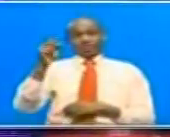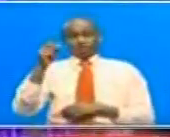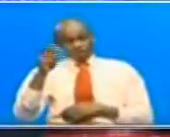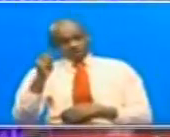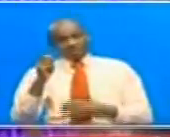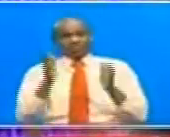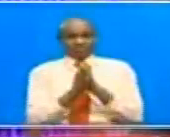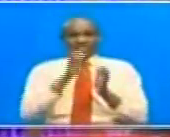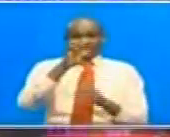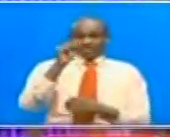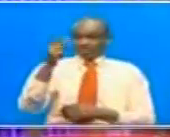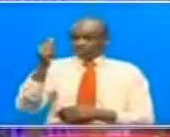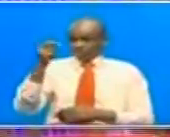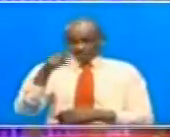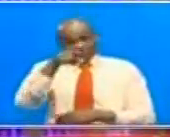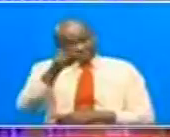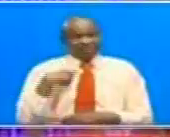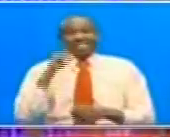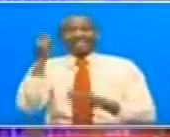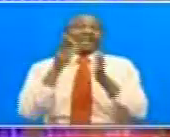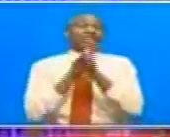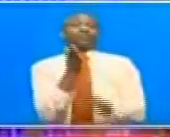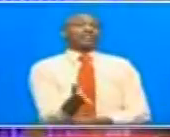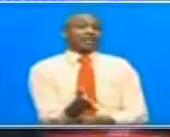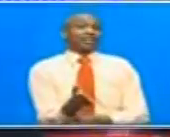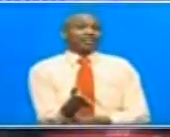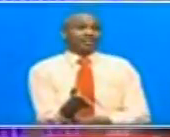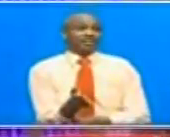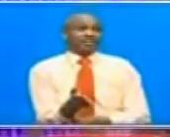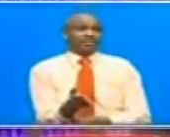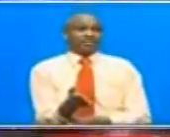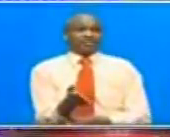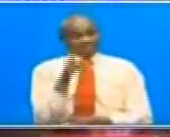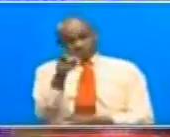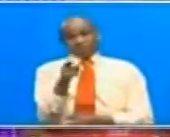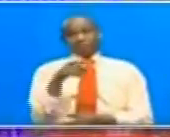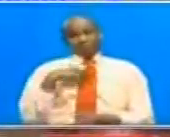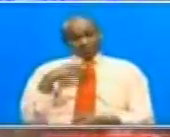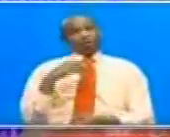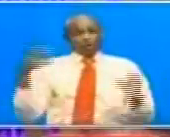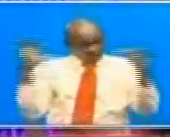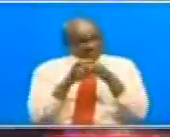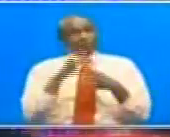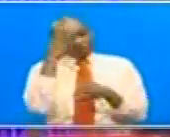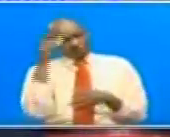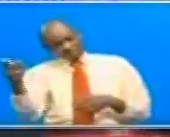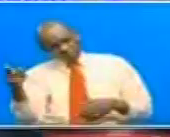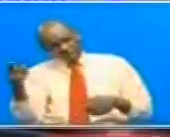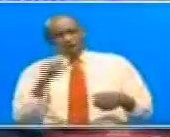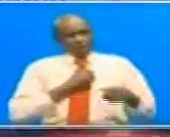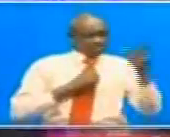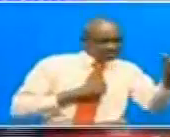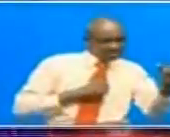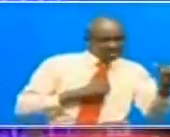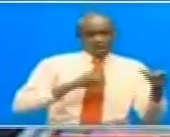because Eastern is Kenya Railways land. Mm-hmm. Nobody's wrong about it. The fact that it's Eastern and this is Western, people already connect that we know that he owns that and